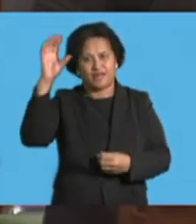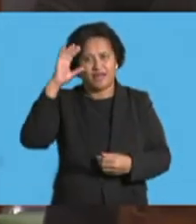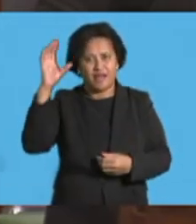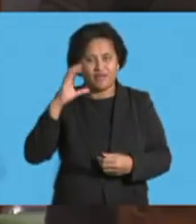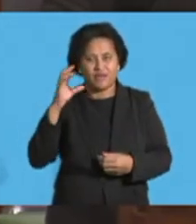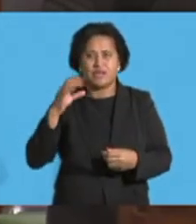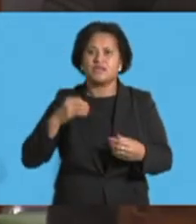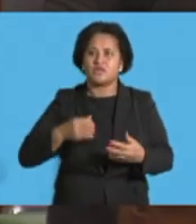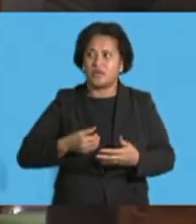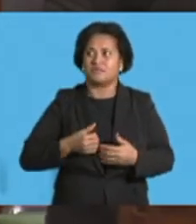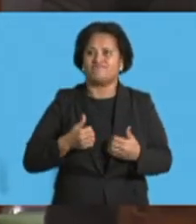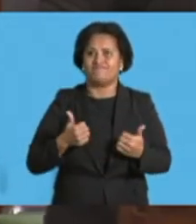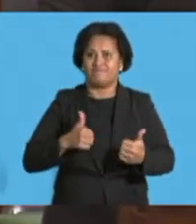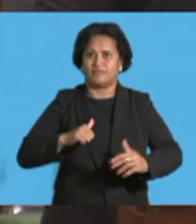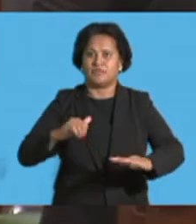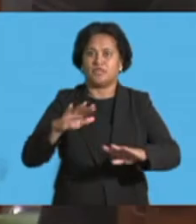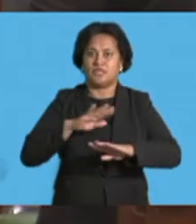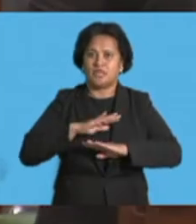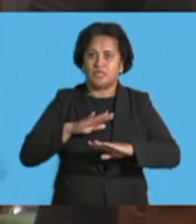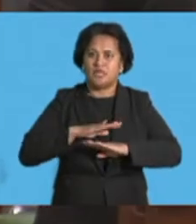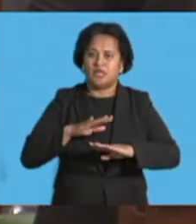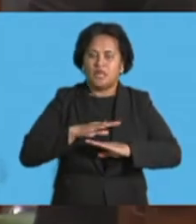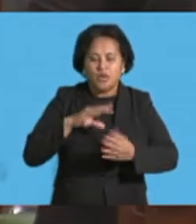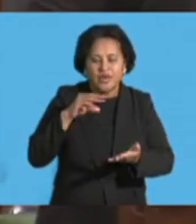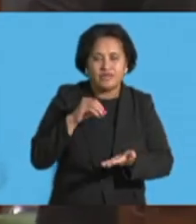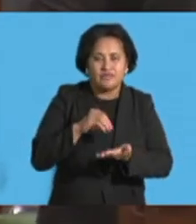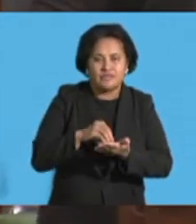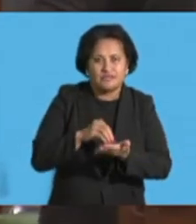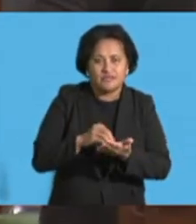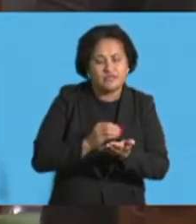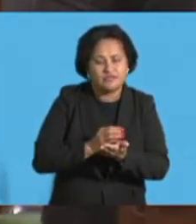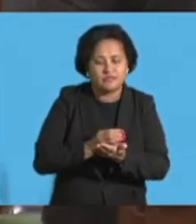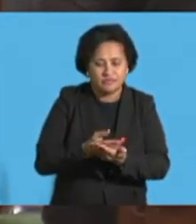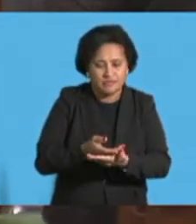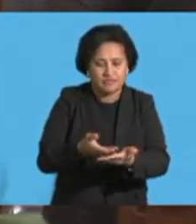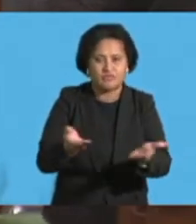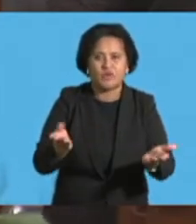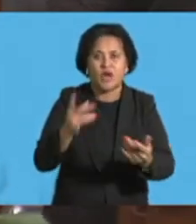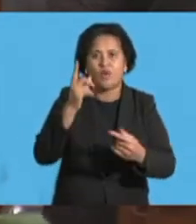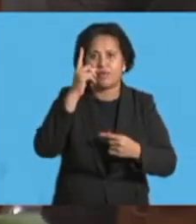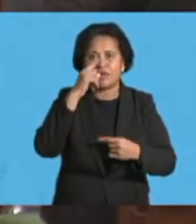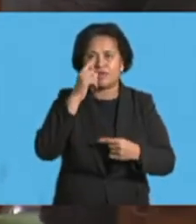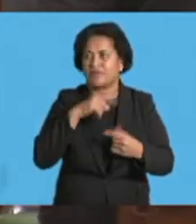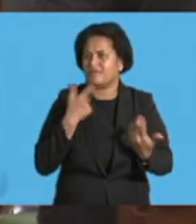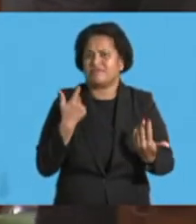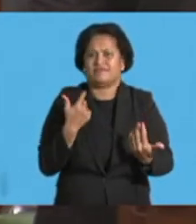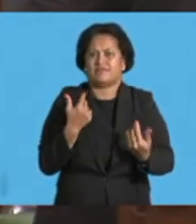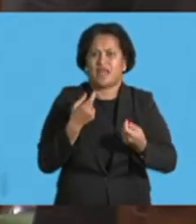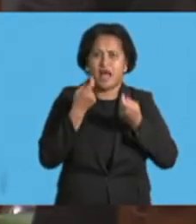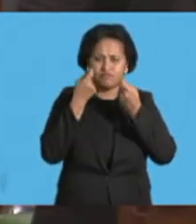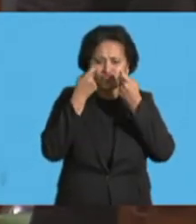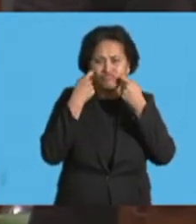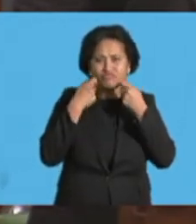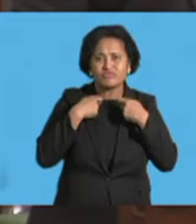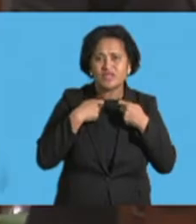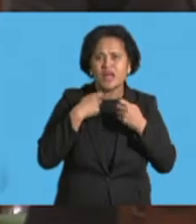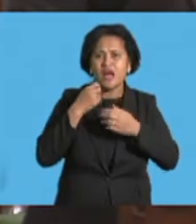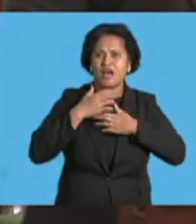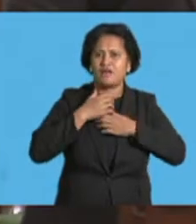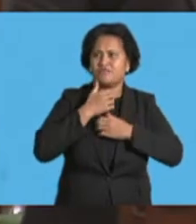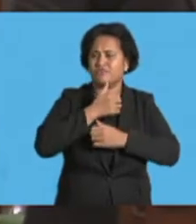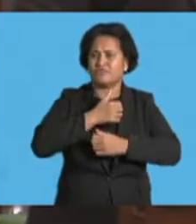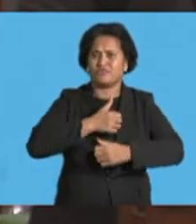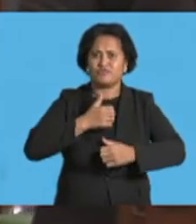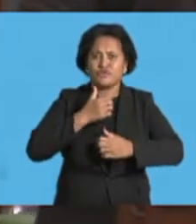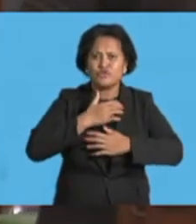gives great satisfaction to be of service to our people. I have witnessed tears of joy, happiness and smiles on the faces of people